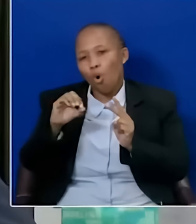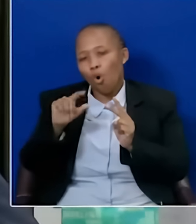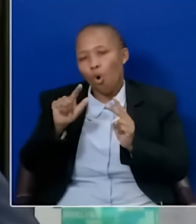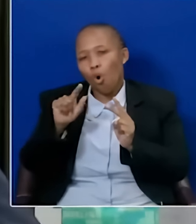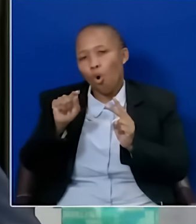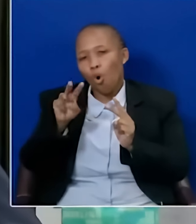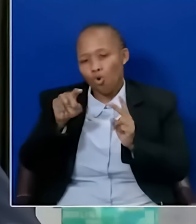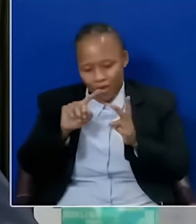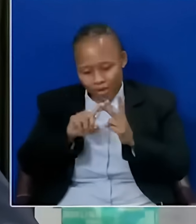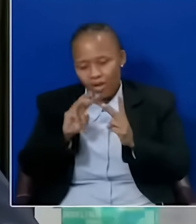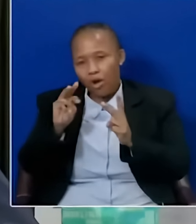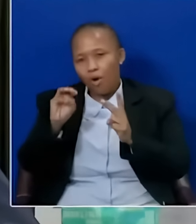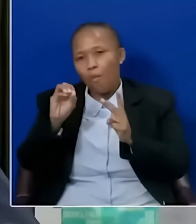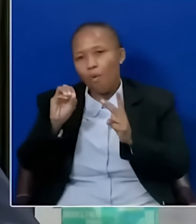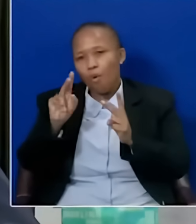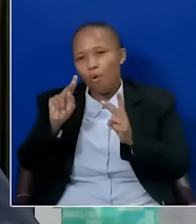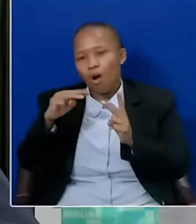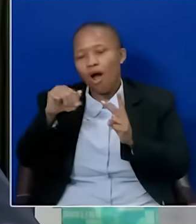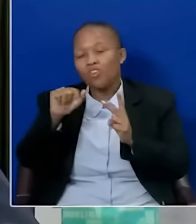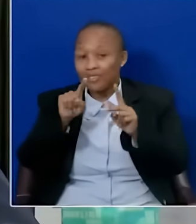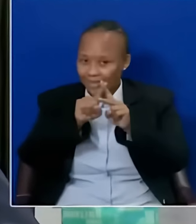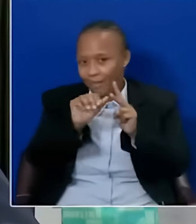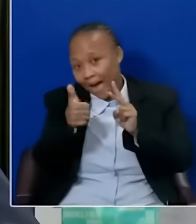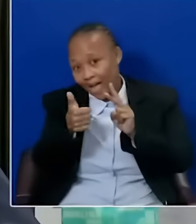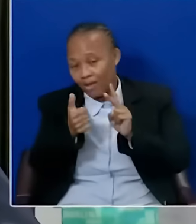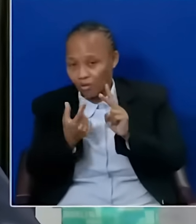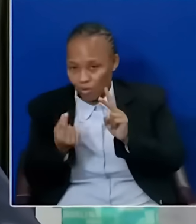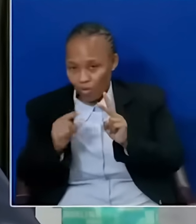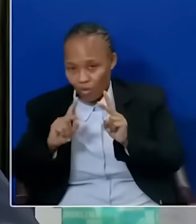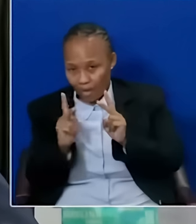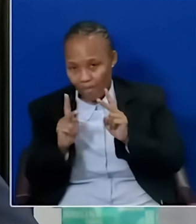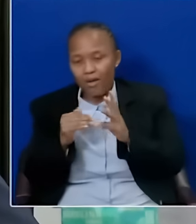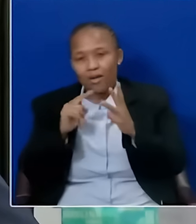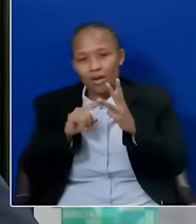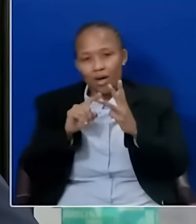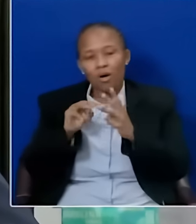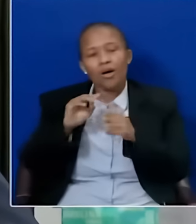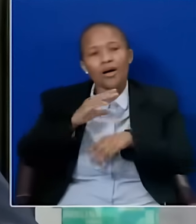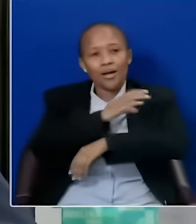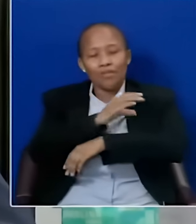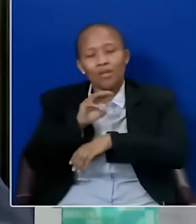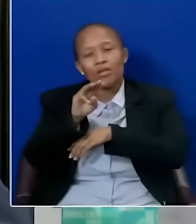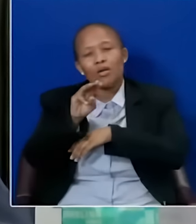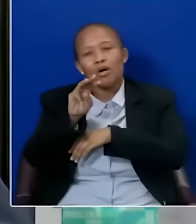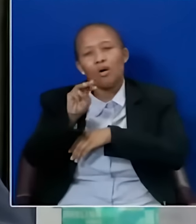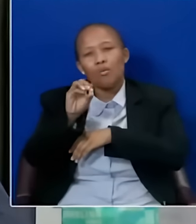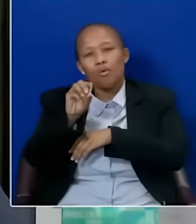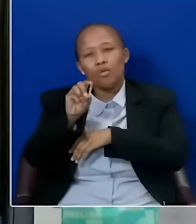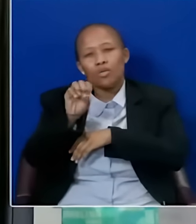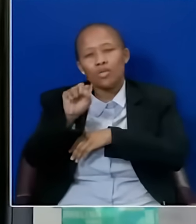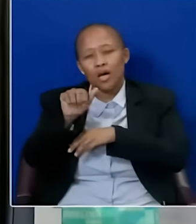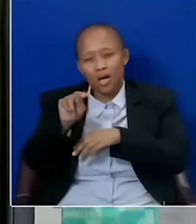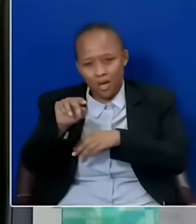That is correct, Commissioner. And indeed by Captain Modesani in a third. And Warrant Officer Kada. And Warrant Officer Kada in a